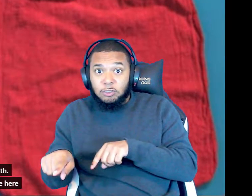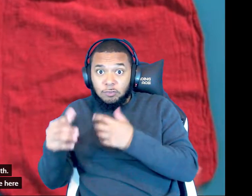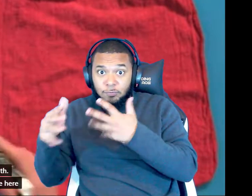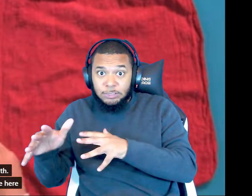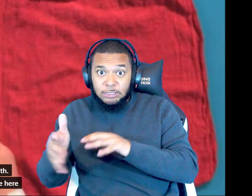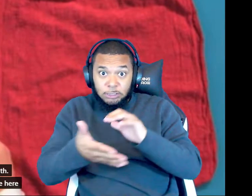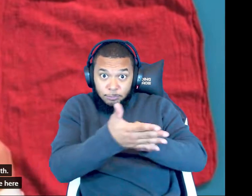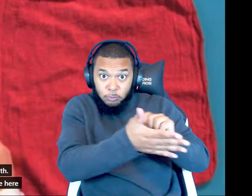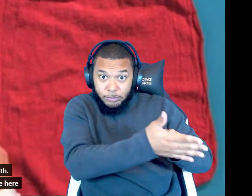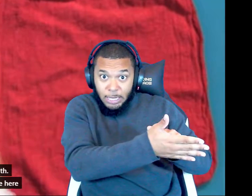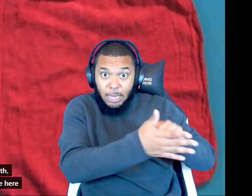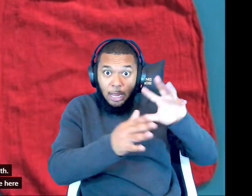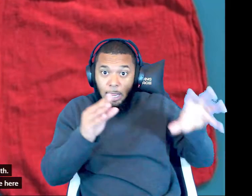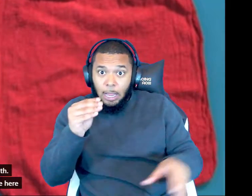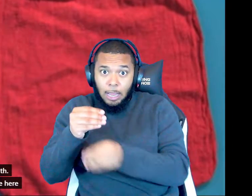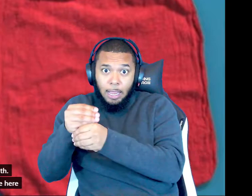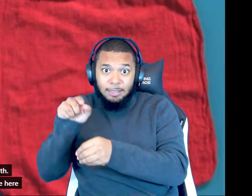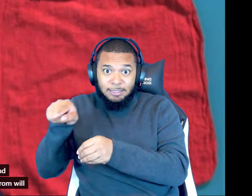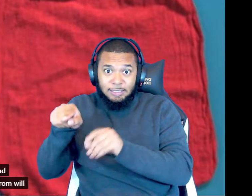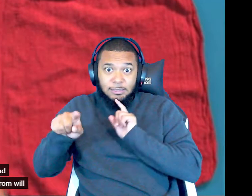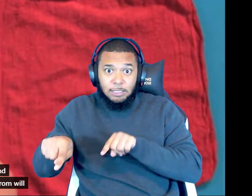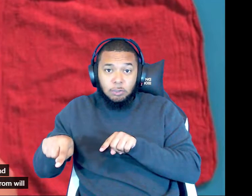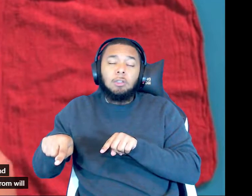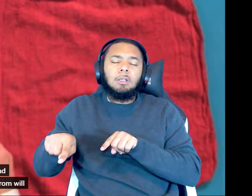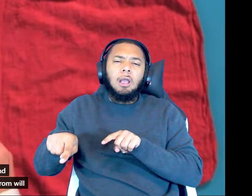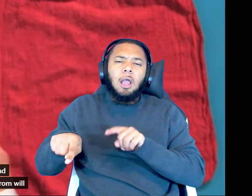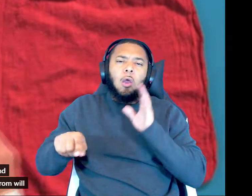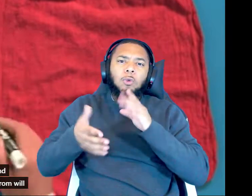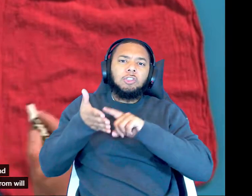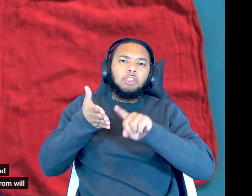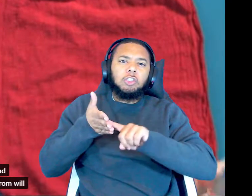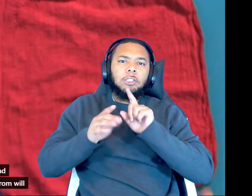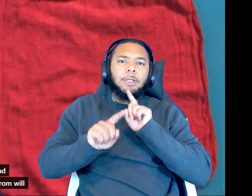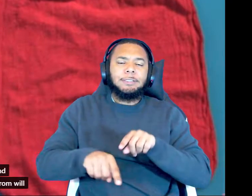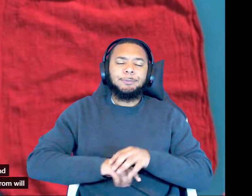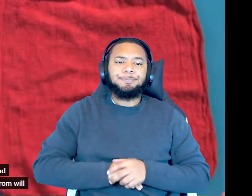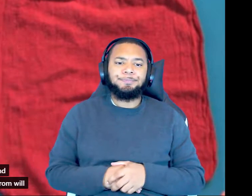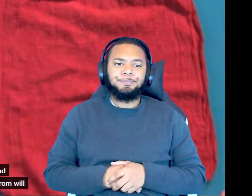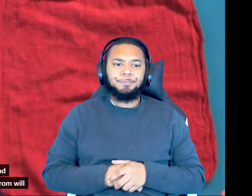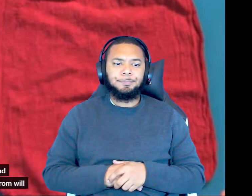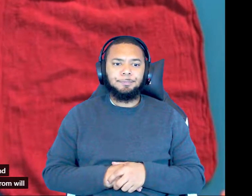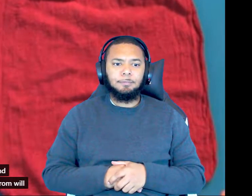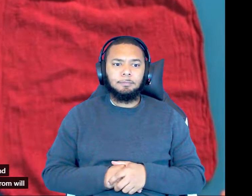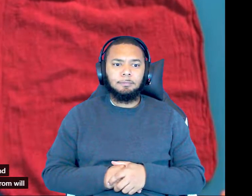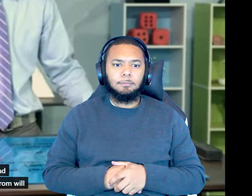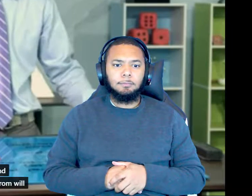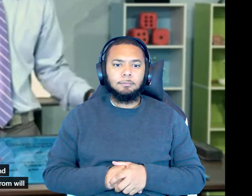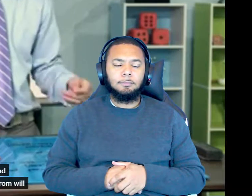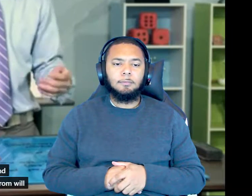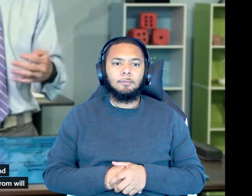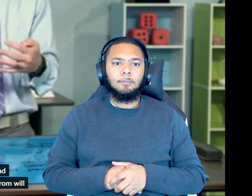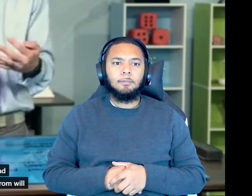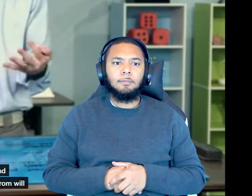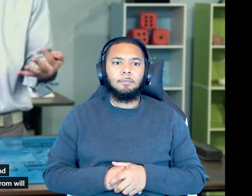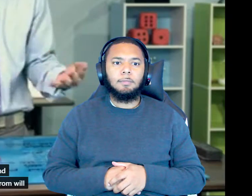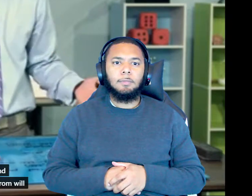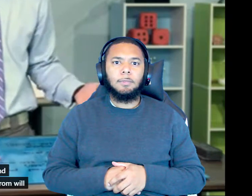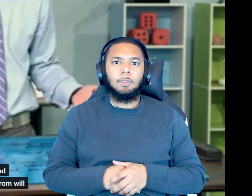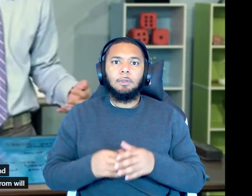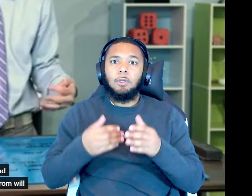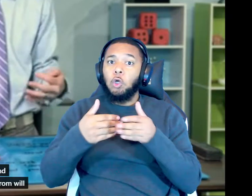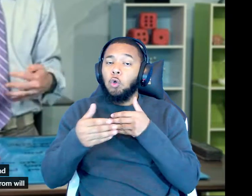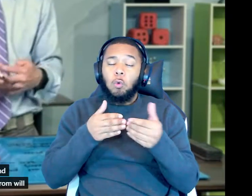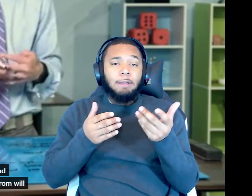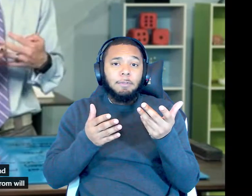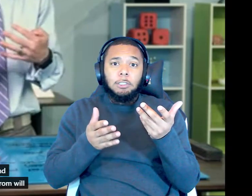you started with. So the amount we're going to finance here on an installment loan is $1,240. And whoever you bought